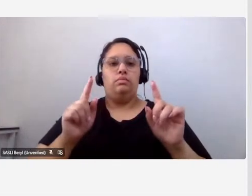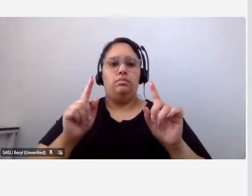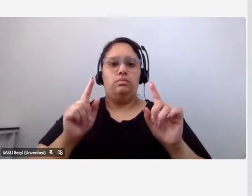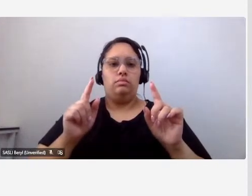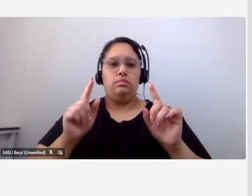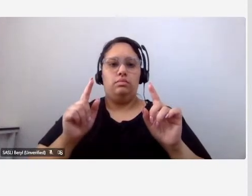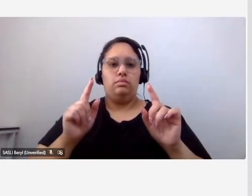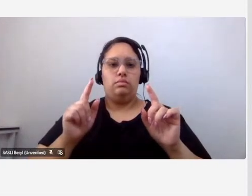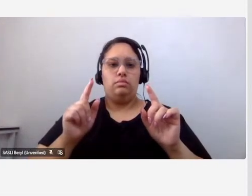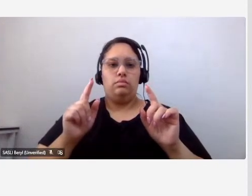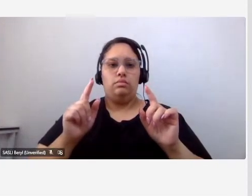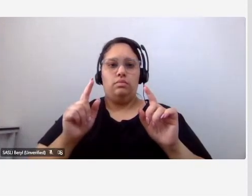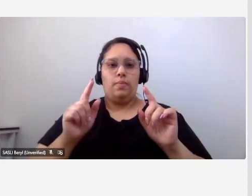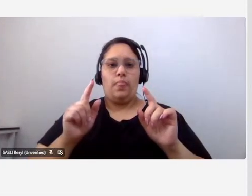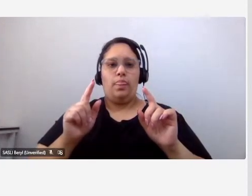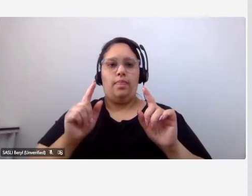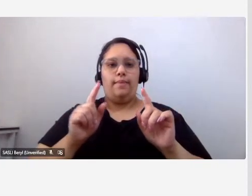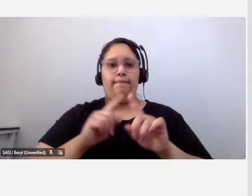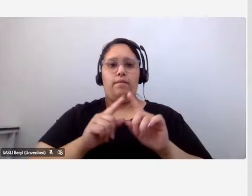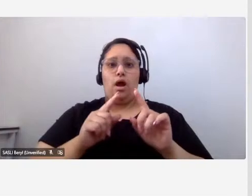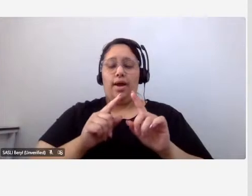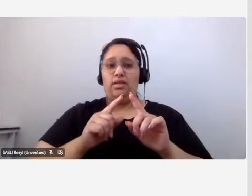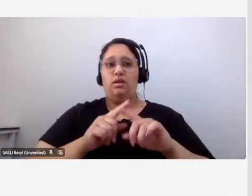response to that particular question there.